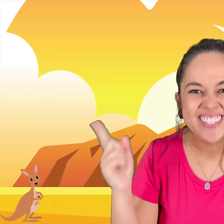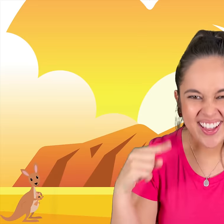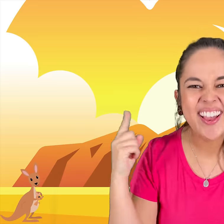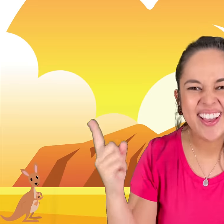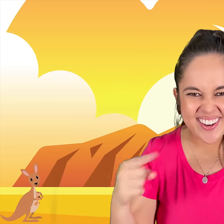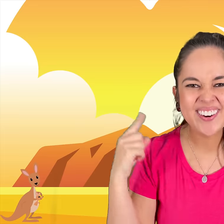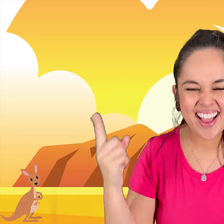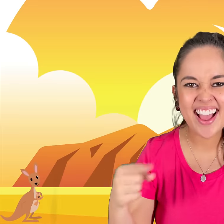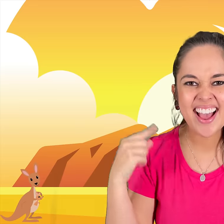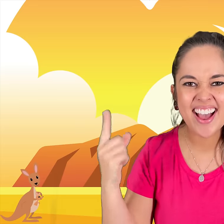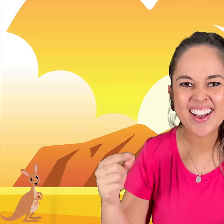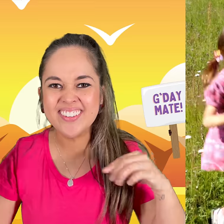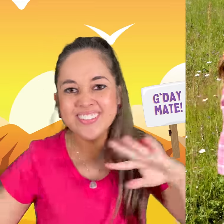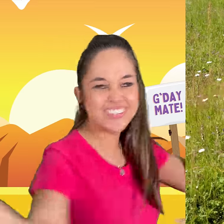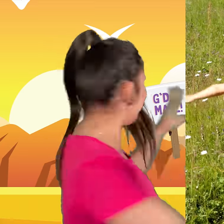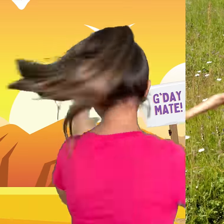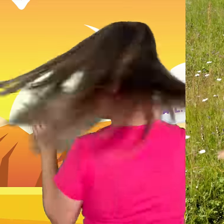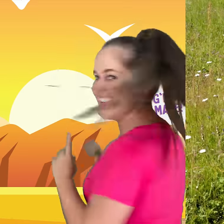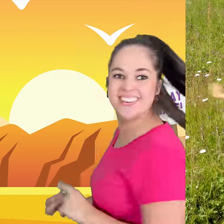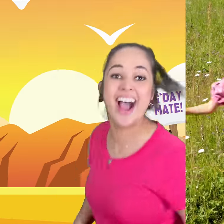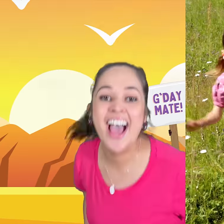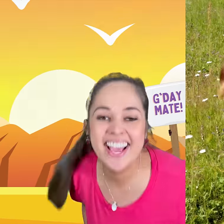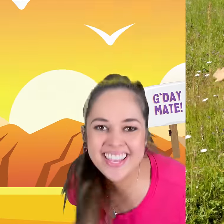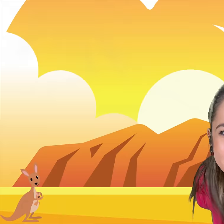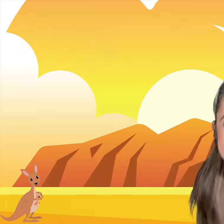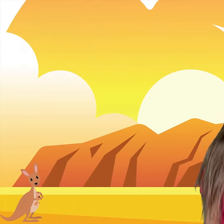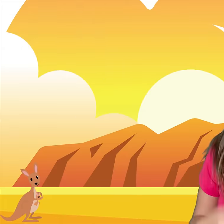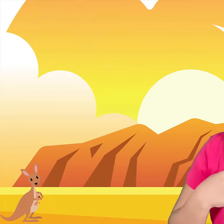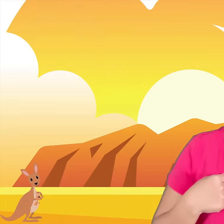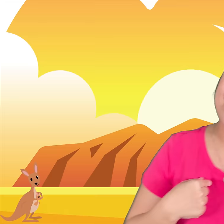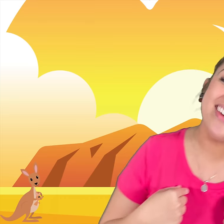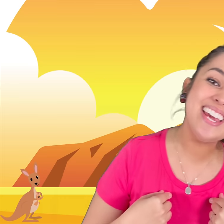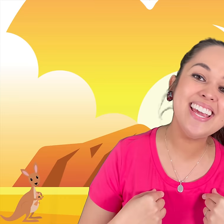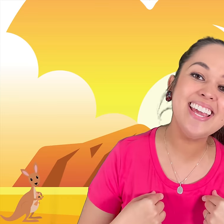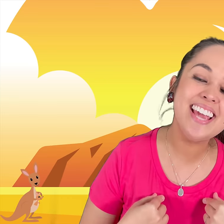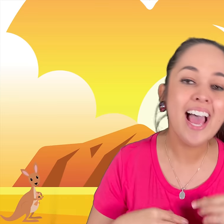Can you turn around? Woo! Can you sing?